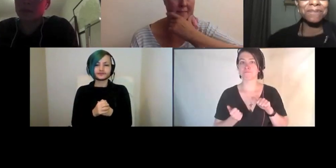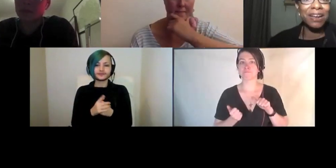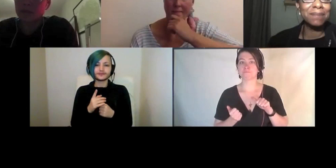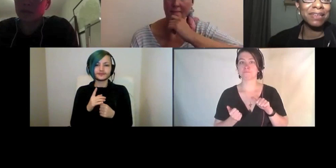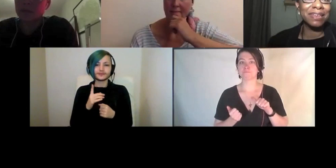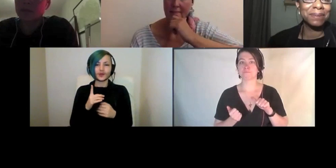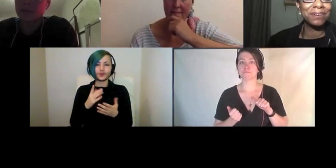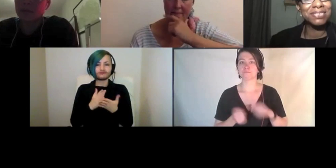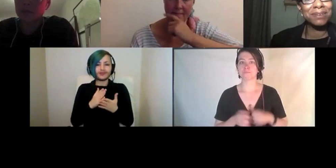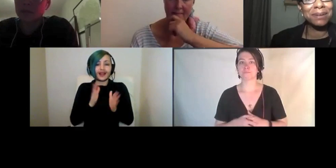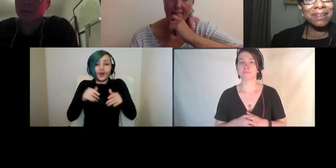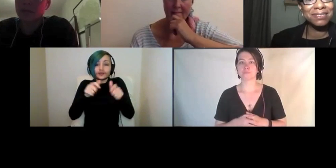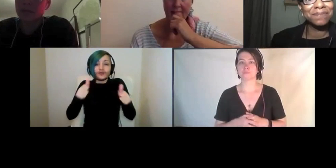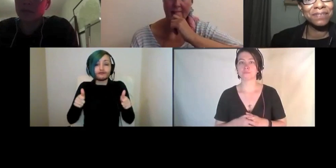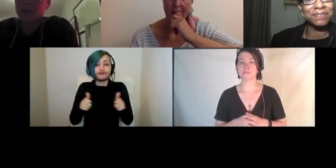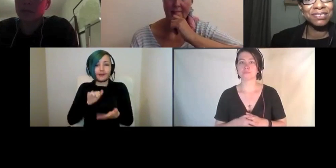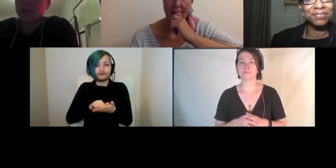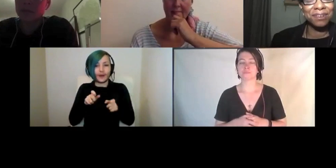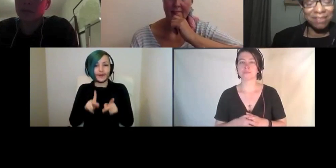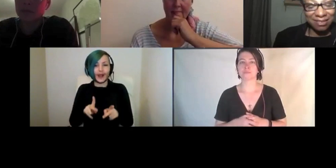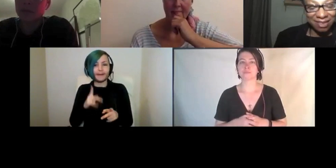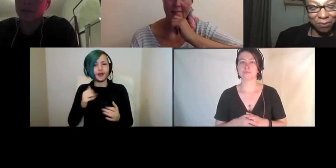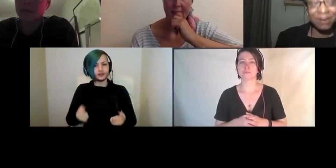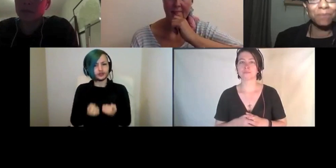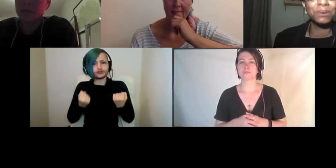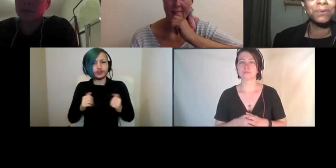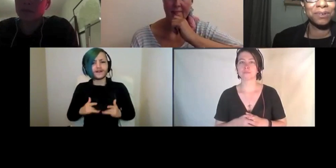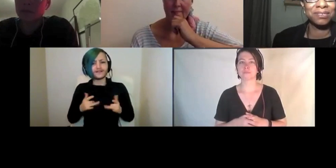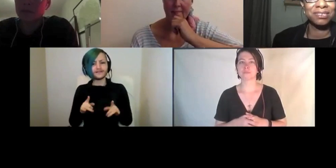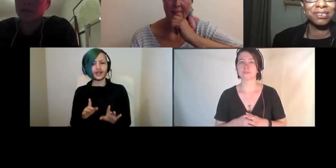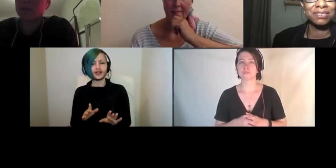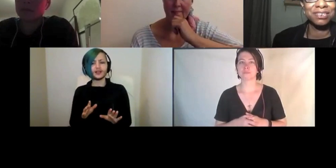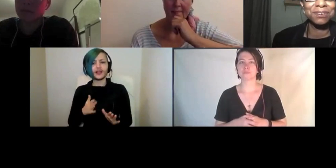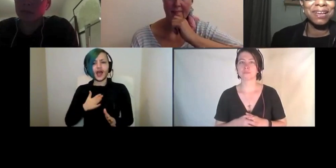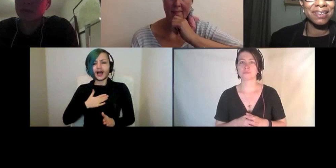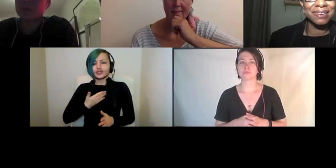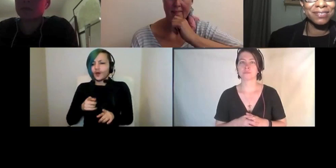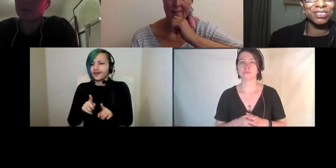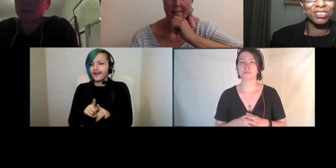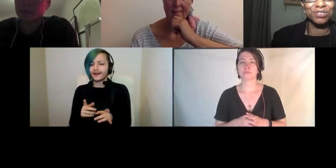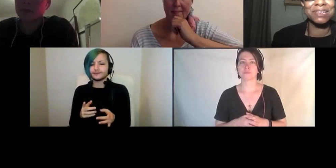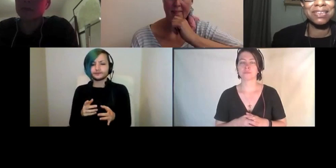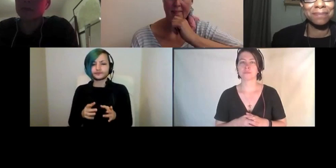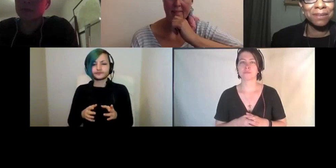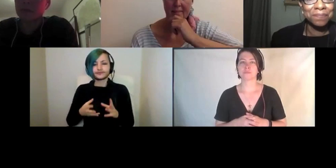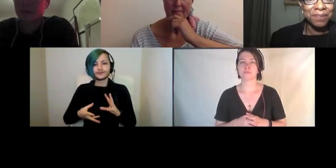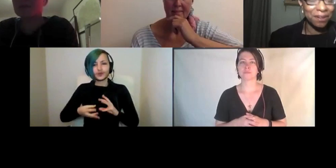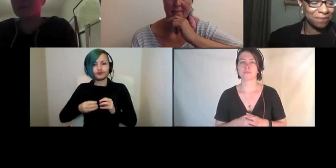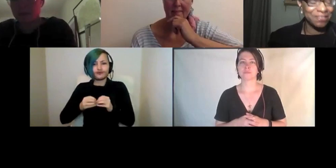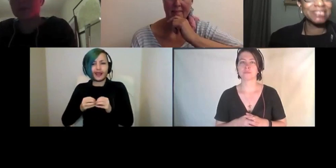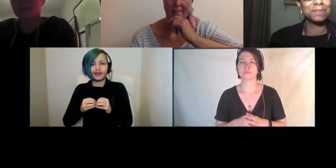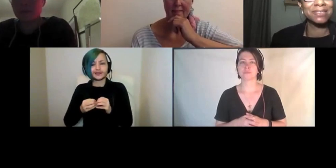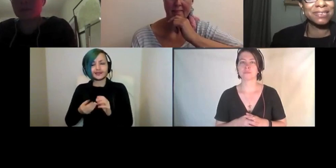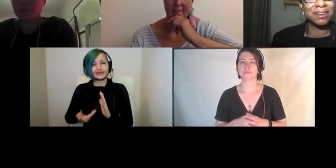about framing it, but also I do feel very strongly that what I wouldn't want to do is to create another stream